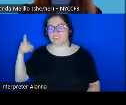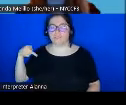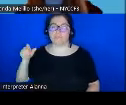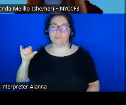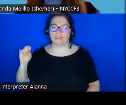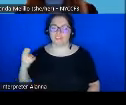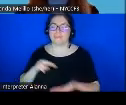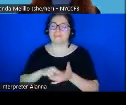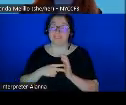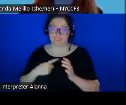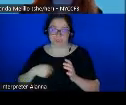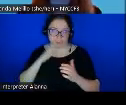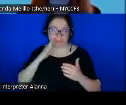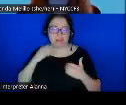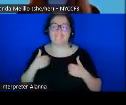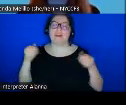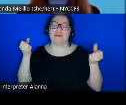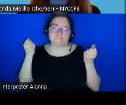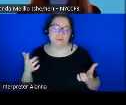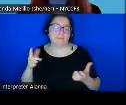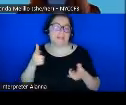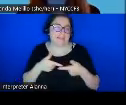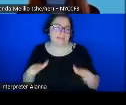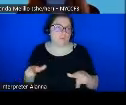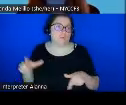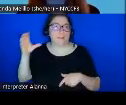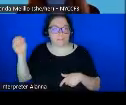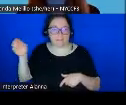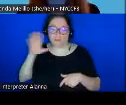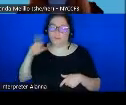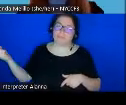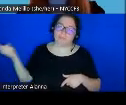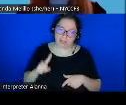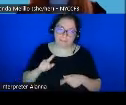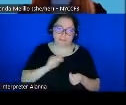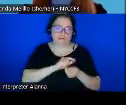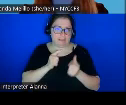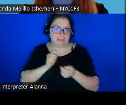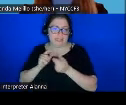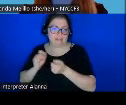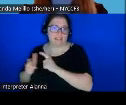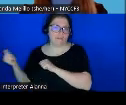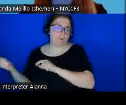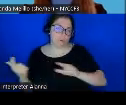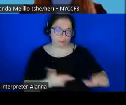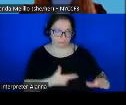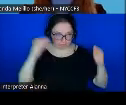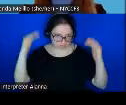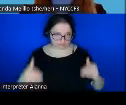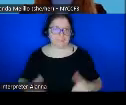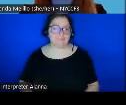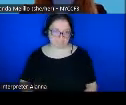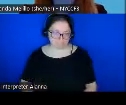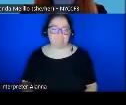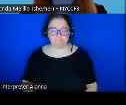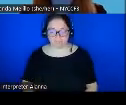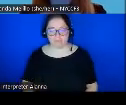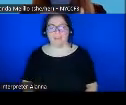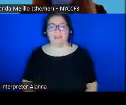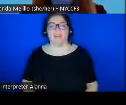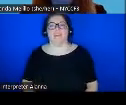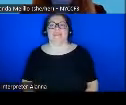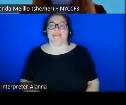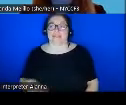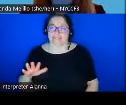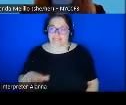vendor these are all the languages that we are bringing on vendors to translate into um you know the thing that does get a little bit complicated